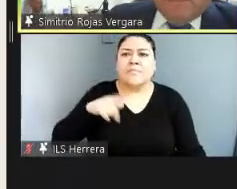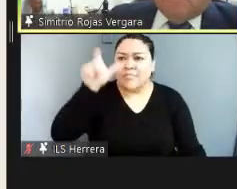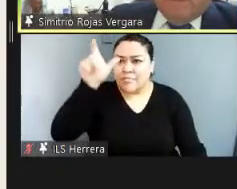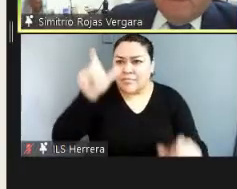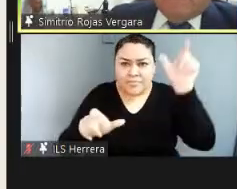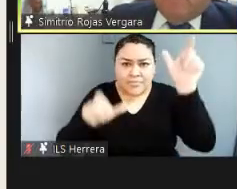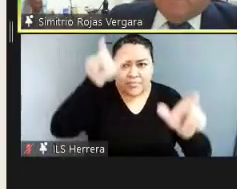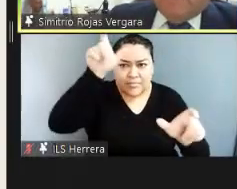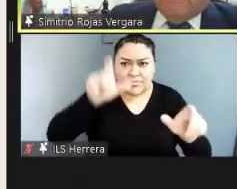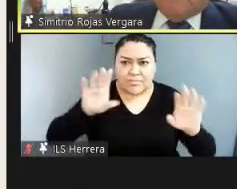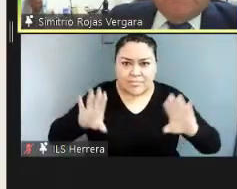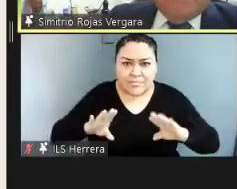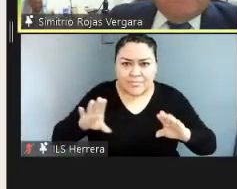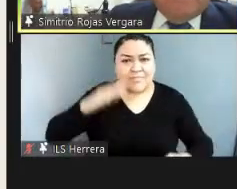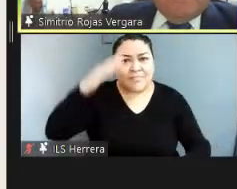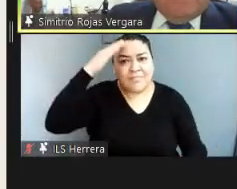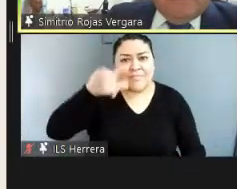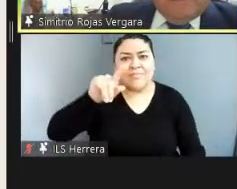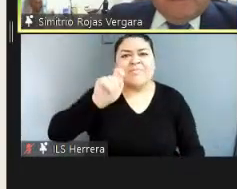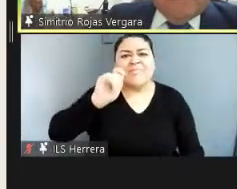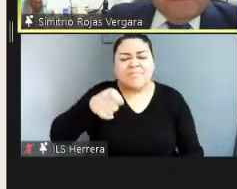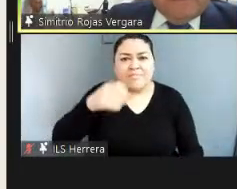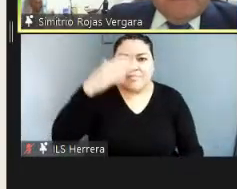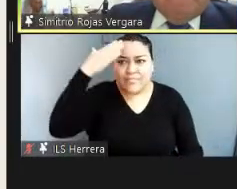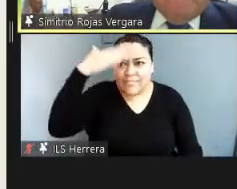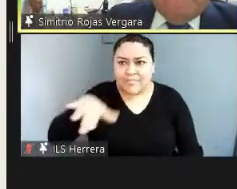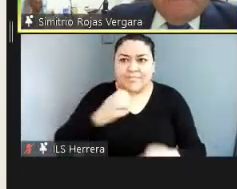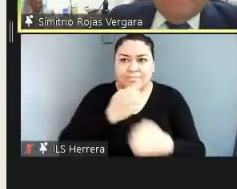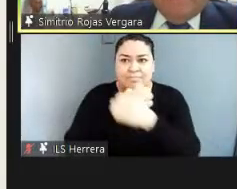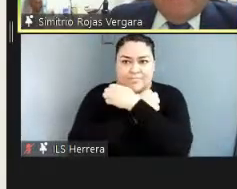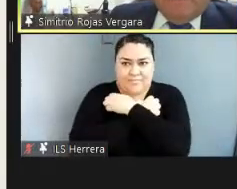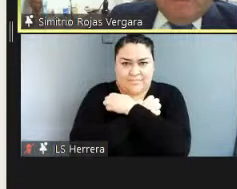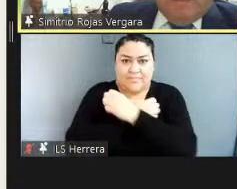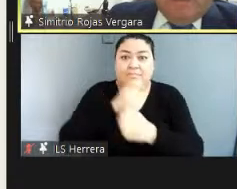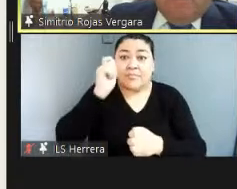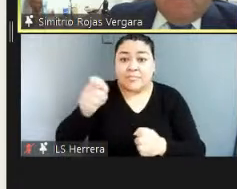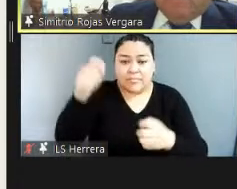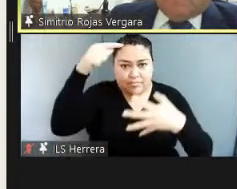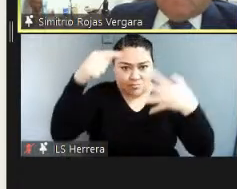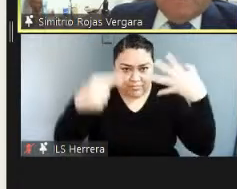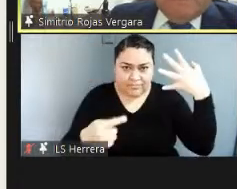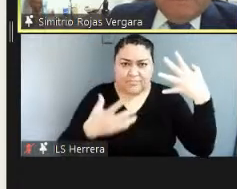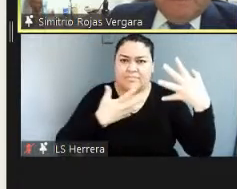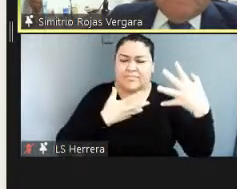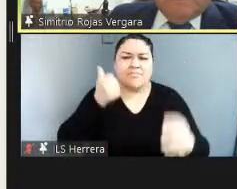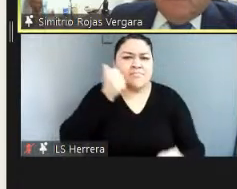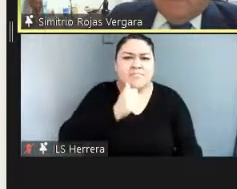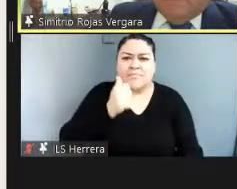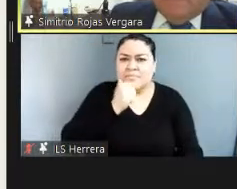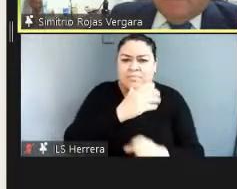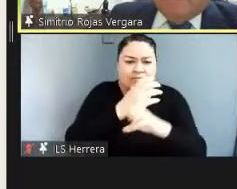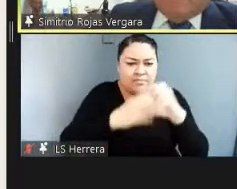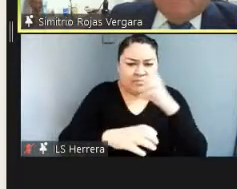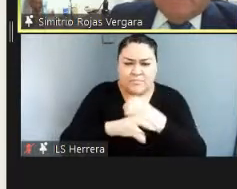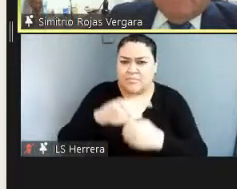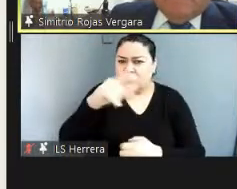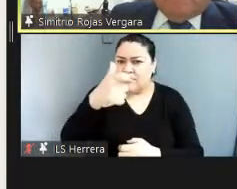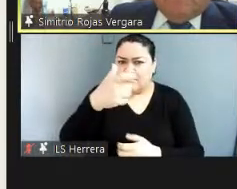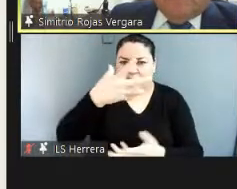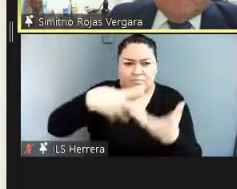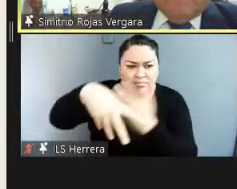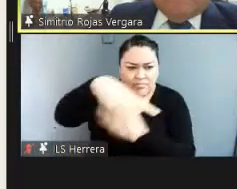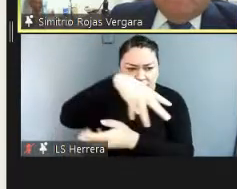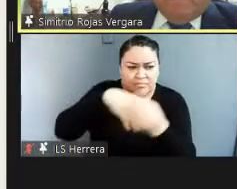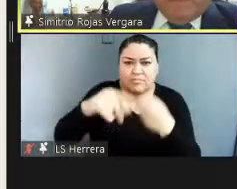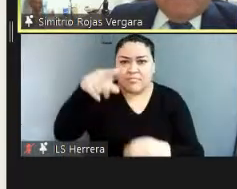the health needs. So the education modalities that are preferred and